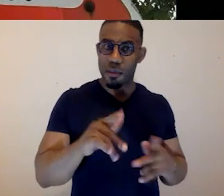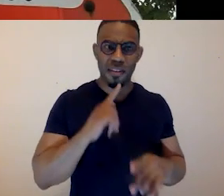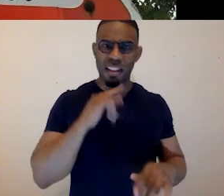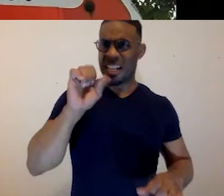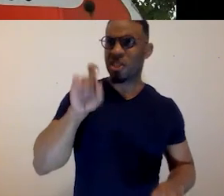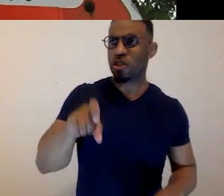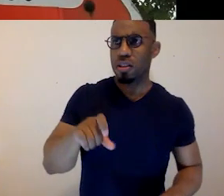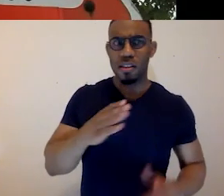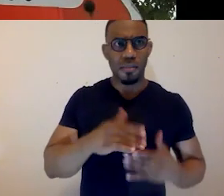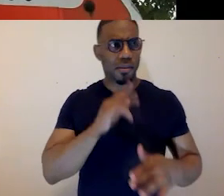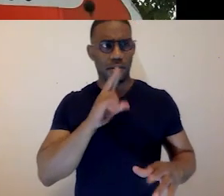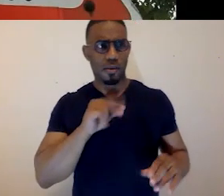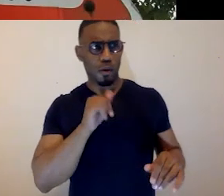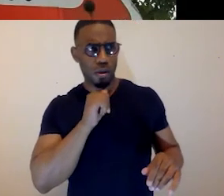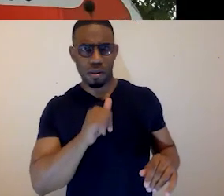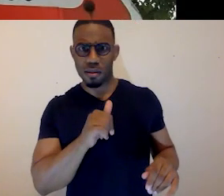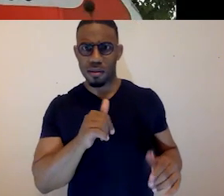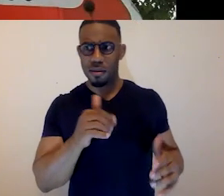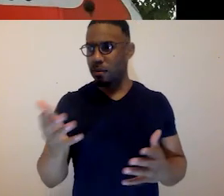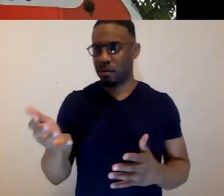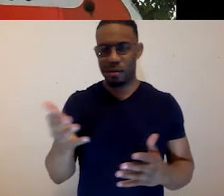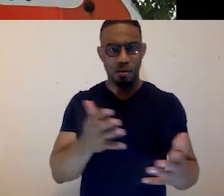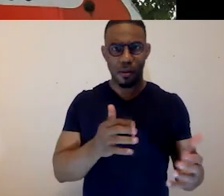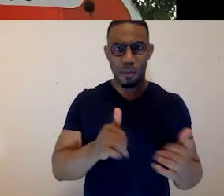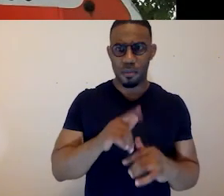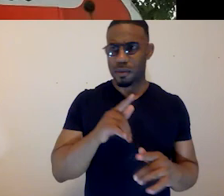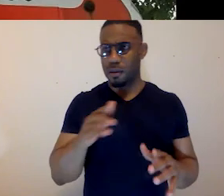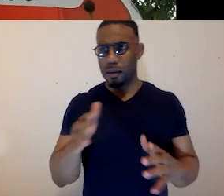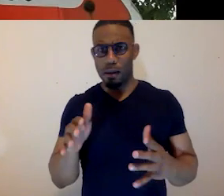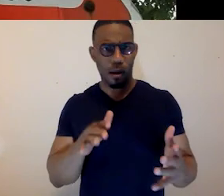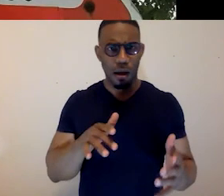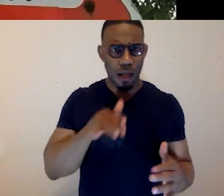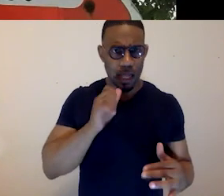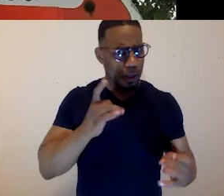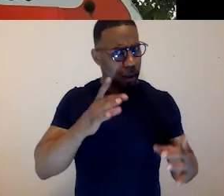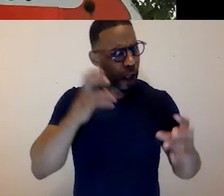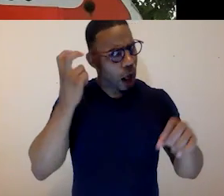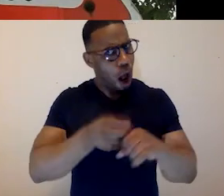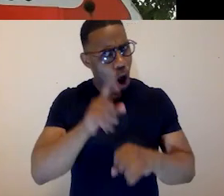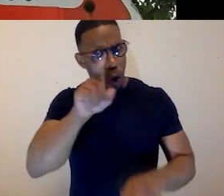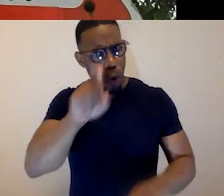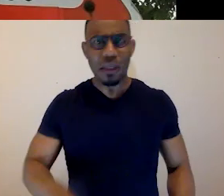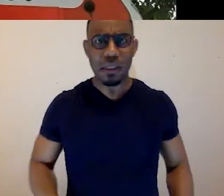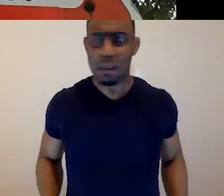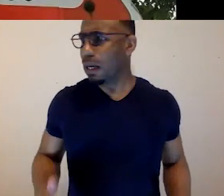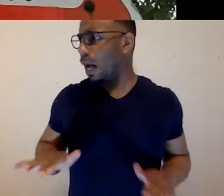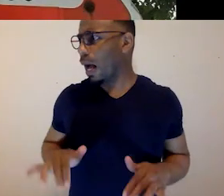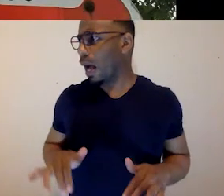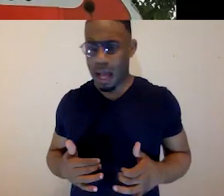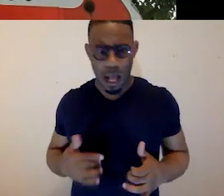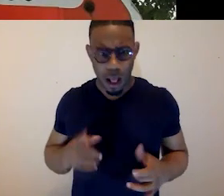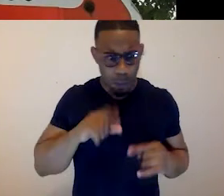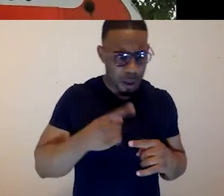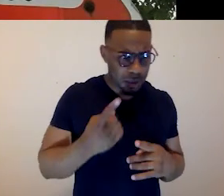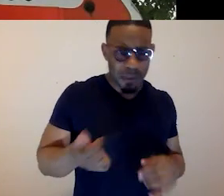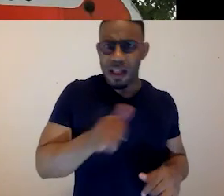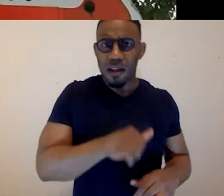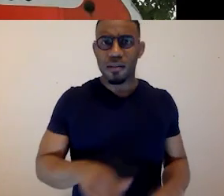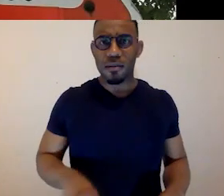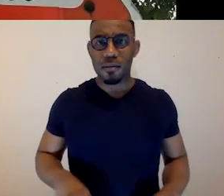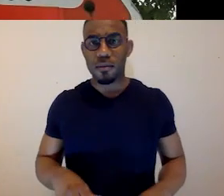yes, it should, and some people will say, no, it shouldn't. And lots of people will say, oh, gosh, that's a really hard question. How about we talk about something